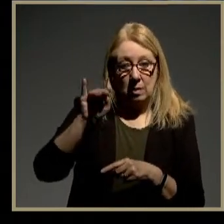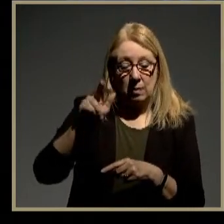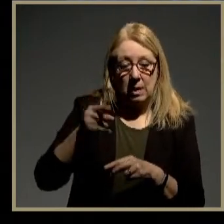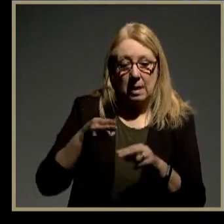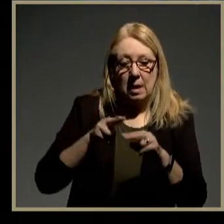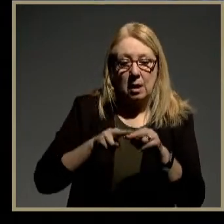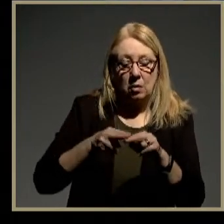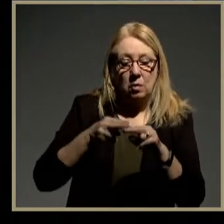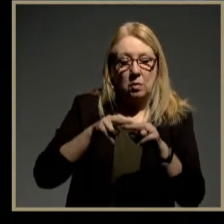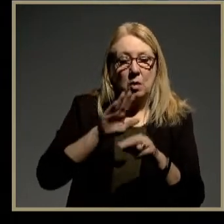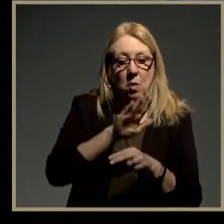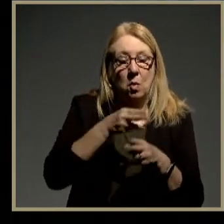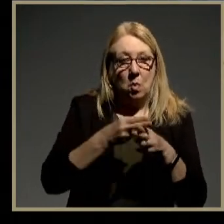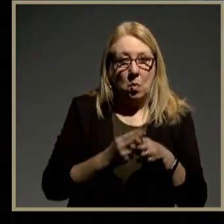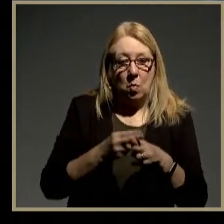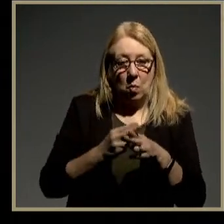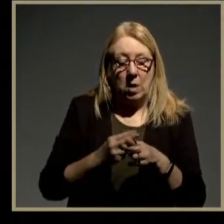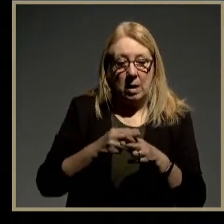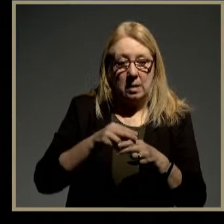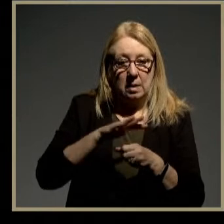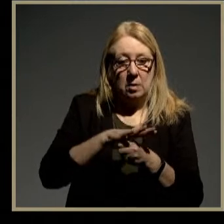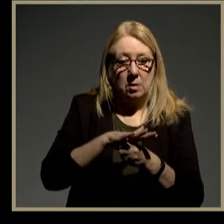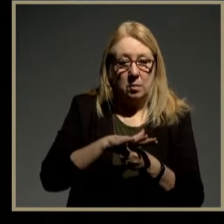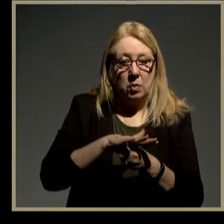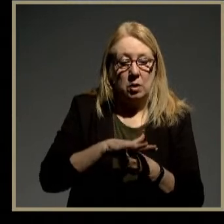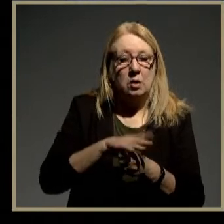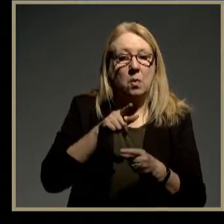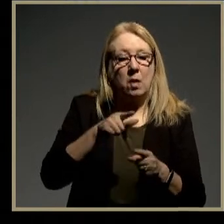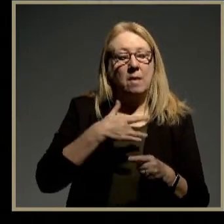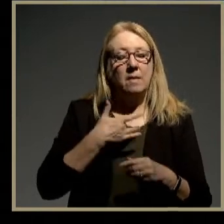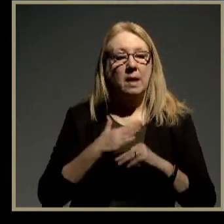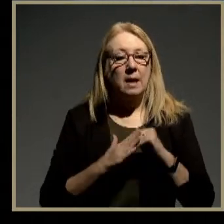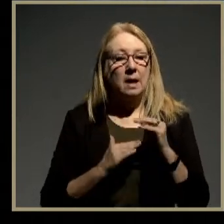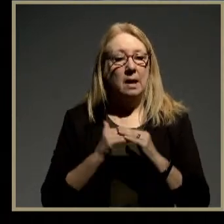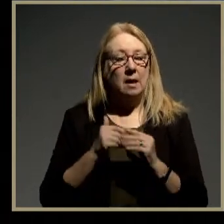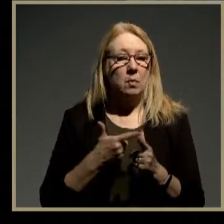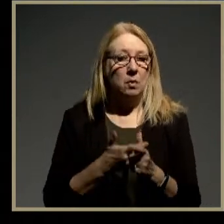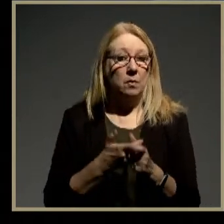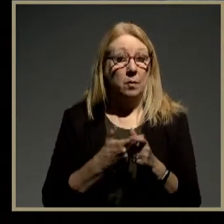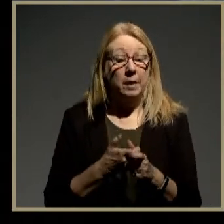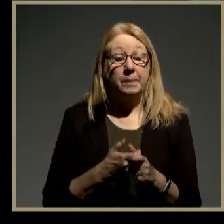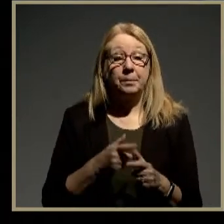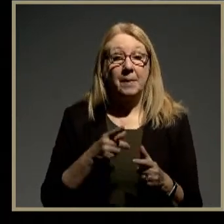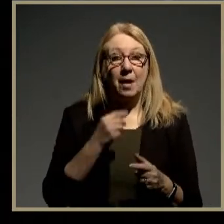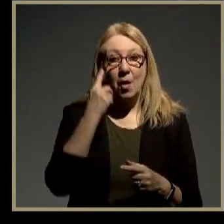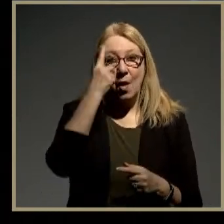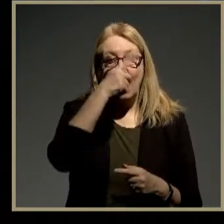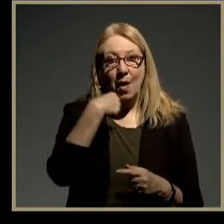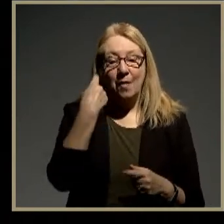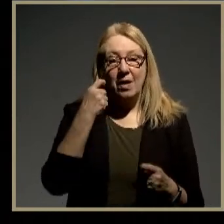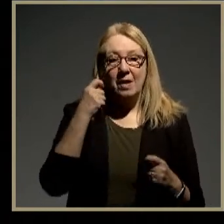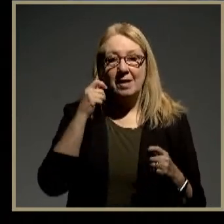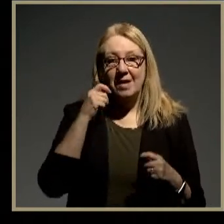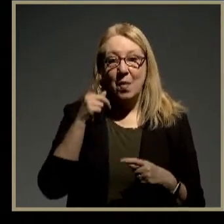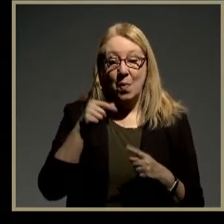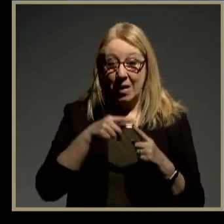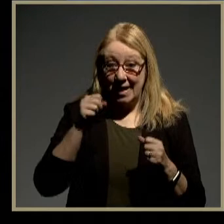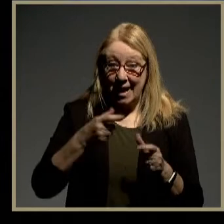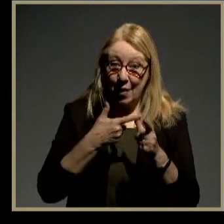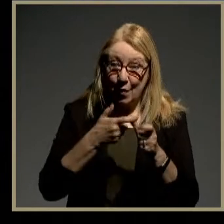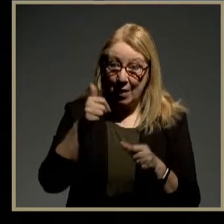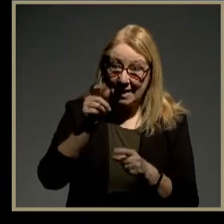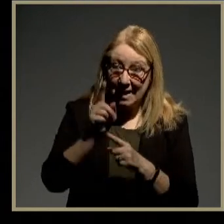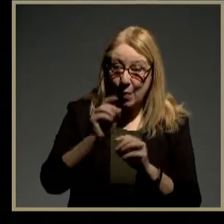increasing her weight-bearing status as she was able to run comfortably. And the look on her face when she was able to run 10 minutes